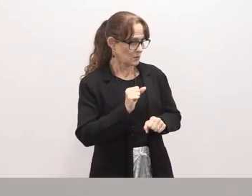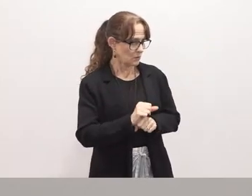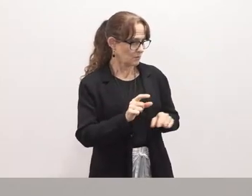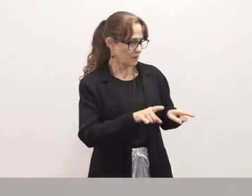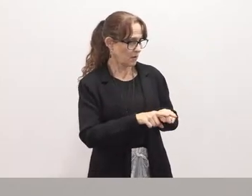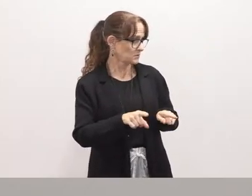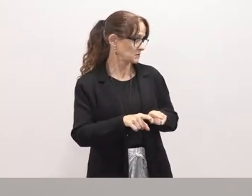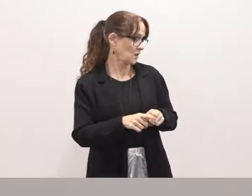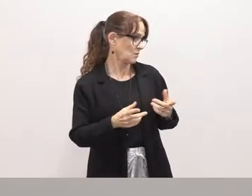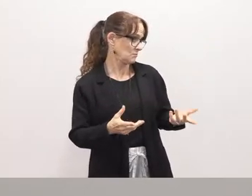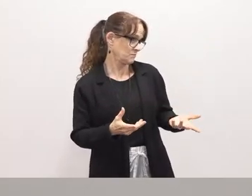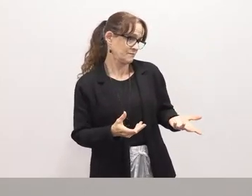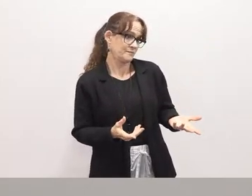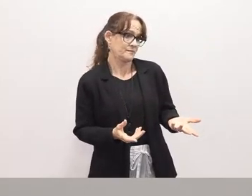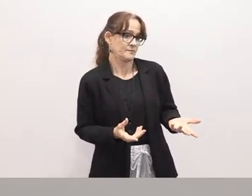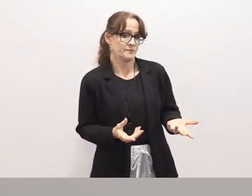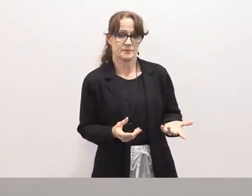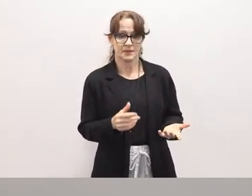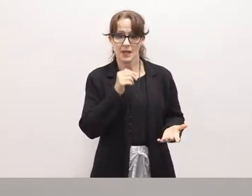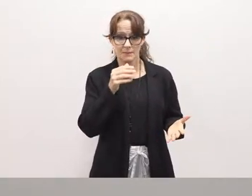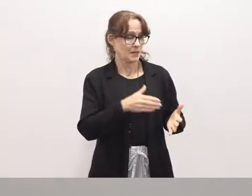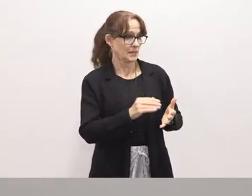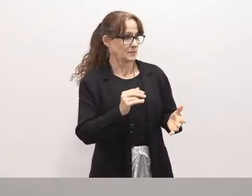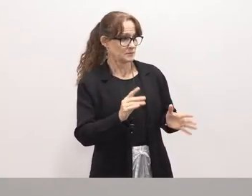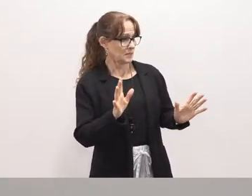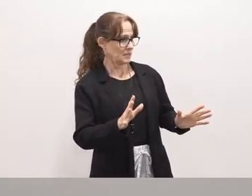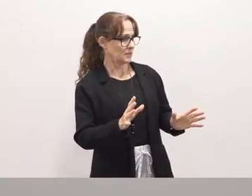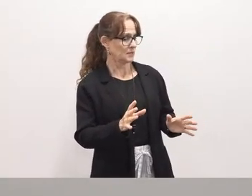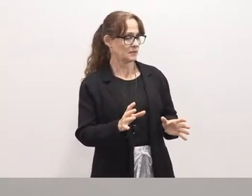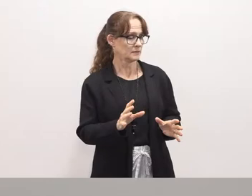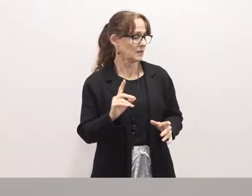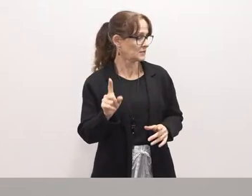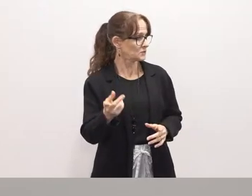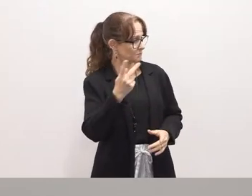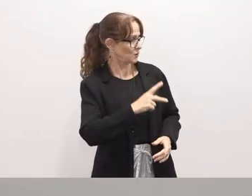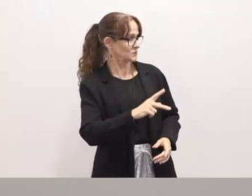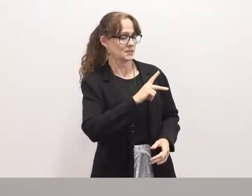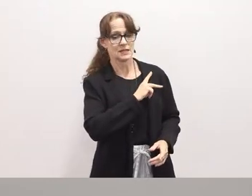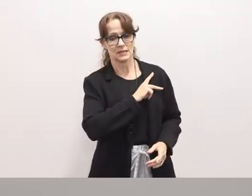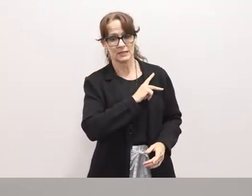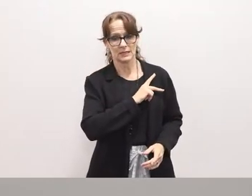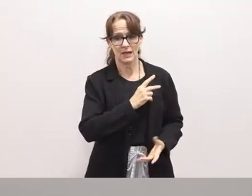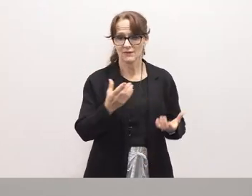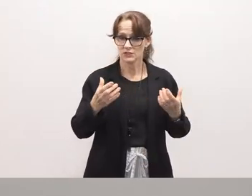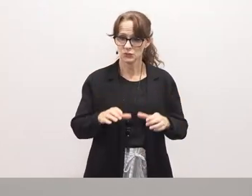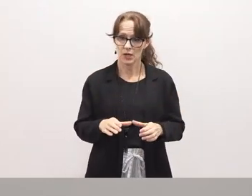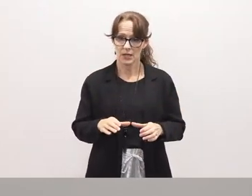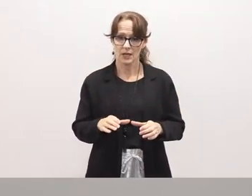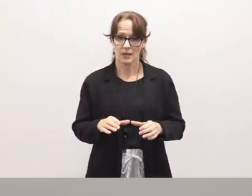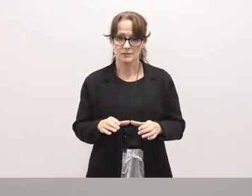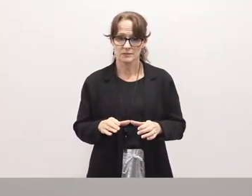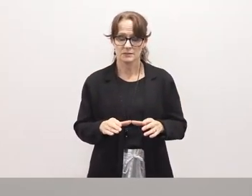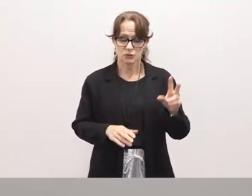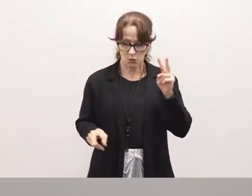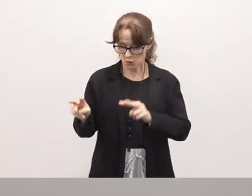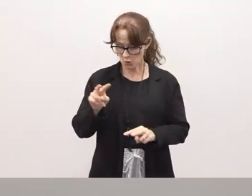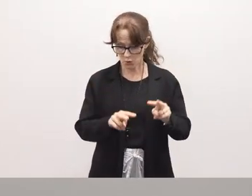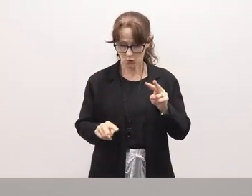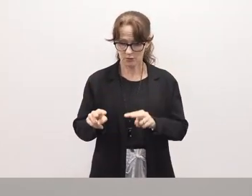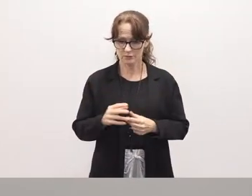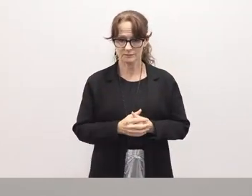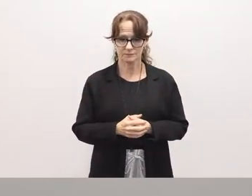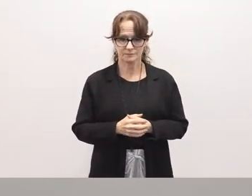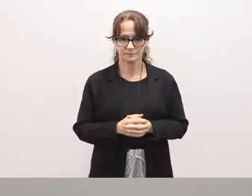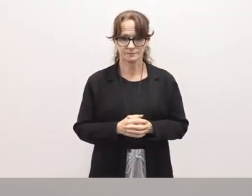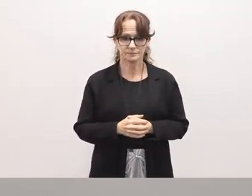time, I'm not against it. I just personally didn't have a chance to look at it,